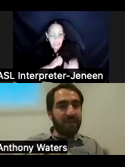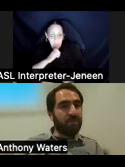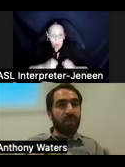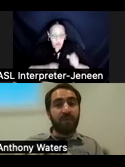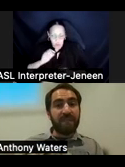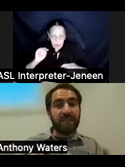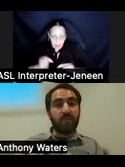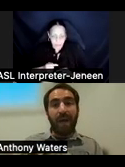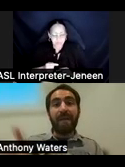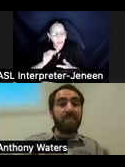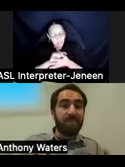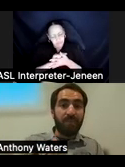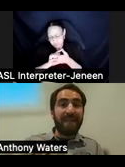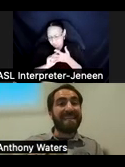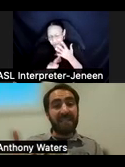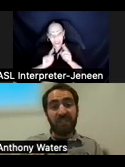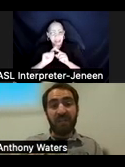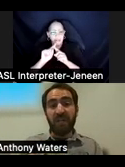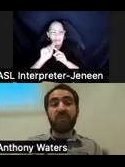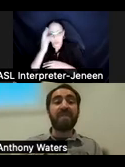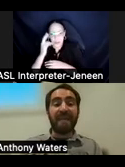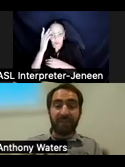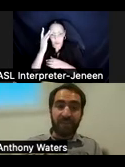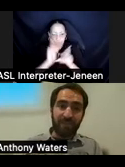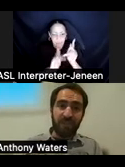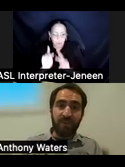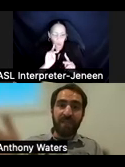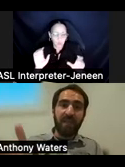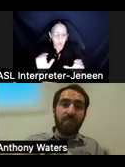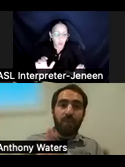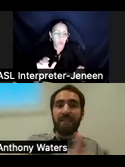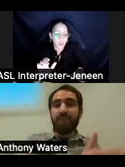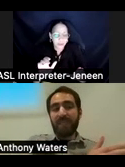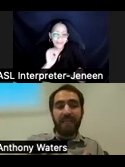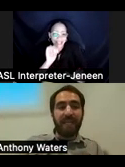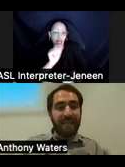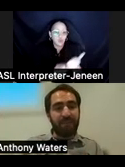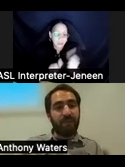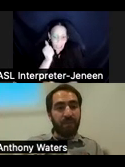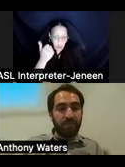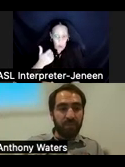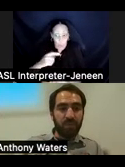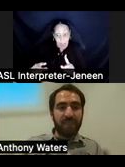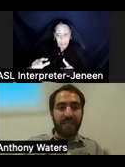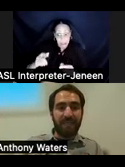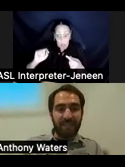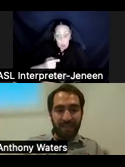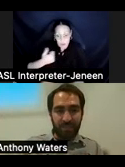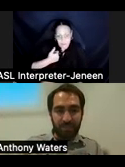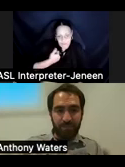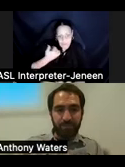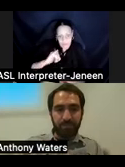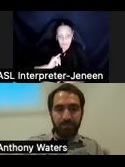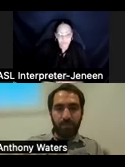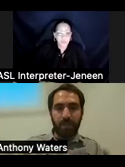any number of reasons why people may engage in non-suicidal self-injury, but we differentiate that from suicide